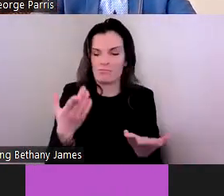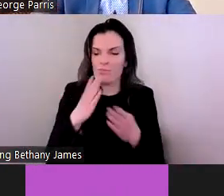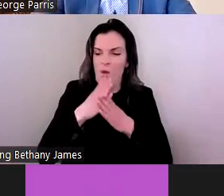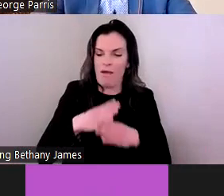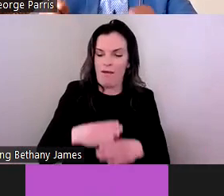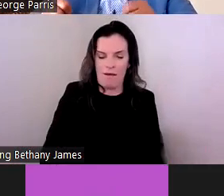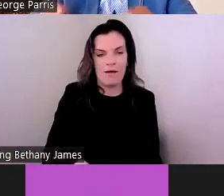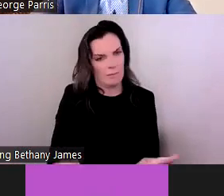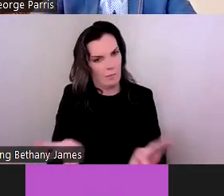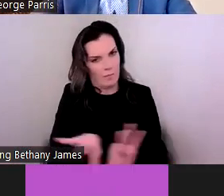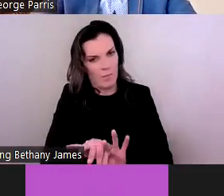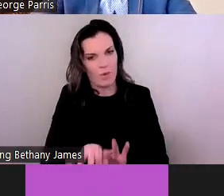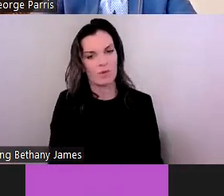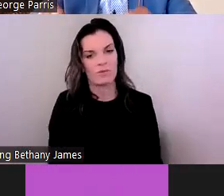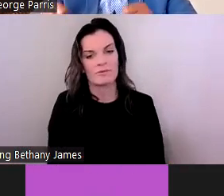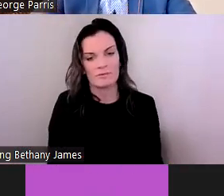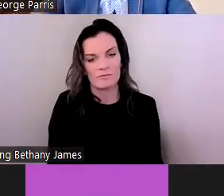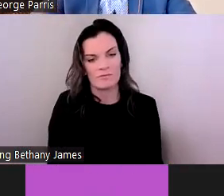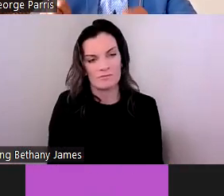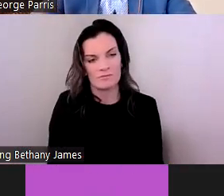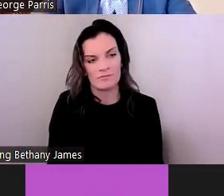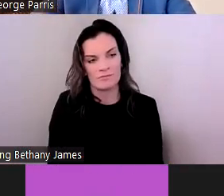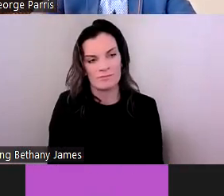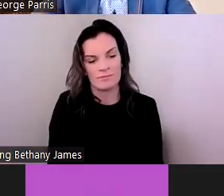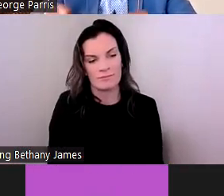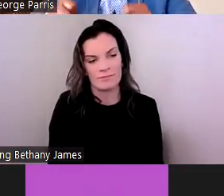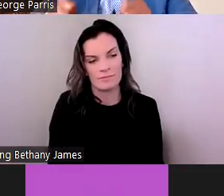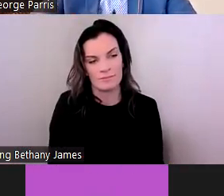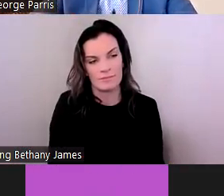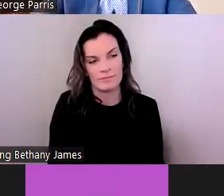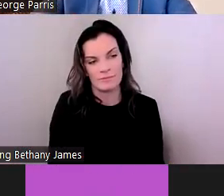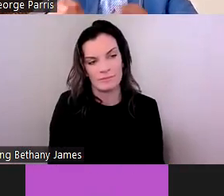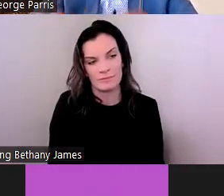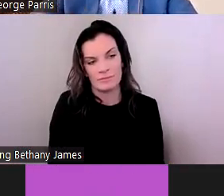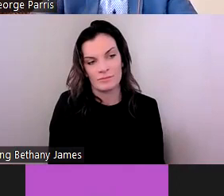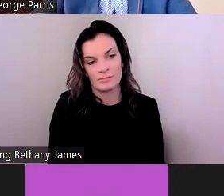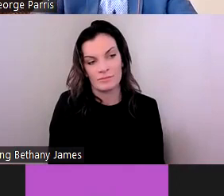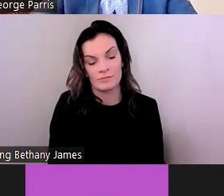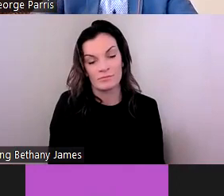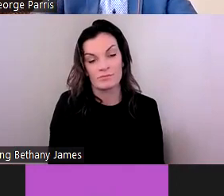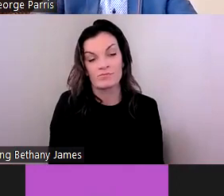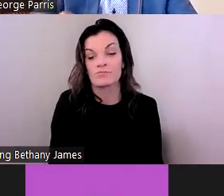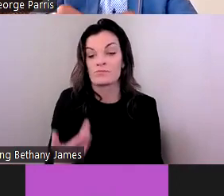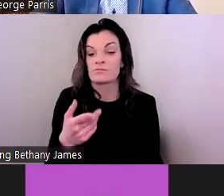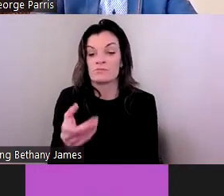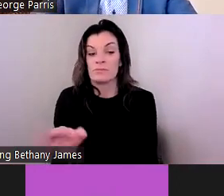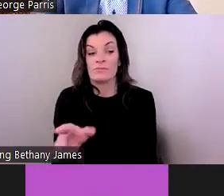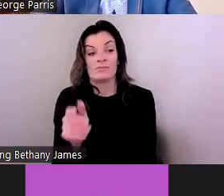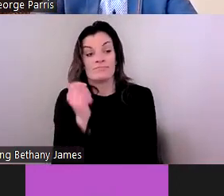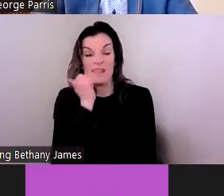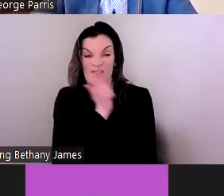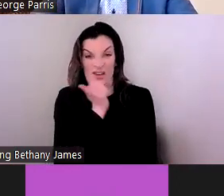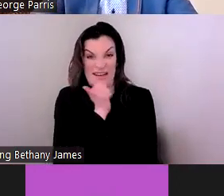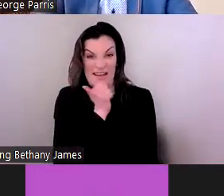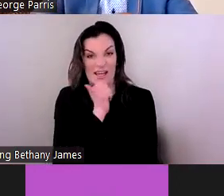focused, connected, and meaningful conversations each day with someone, whether it's a